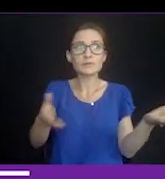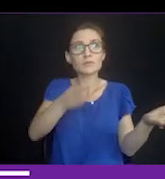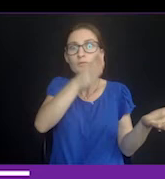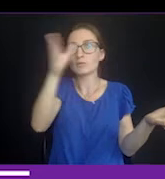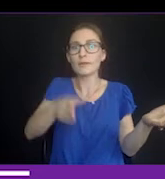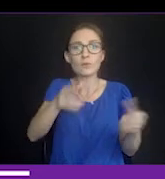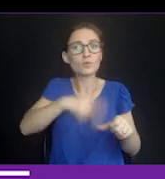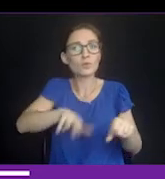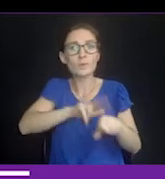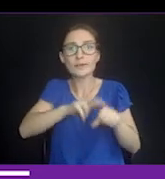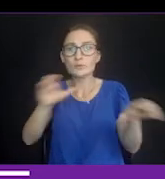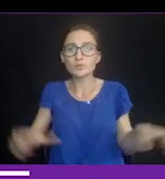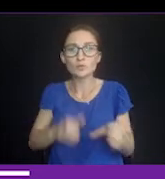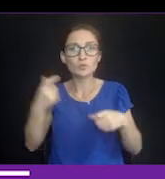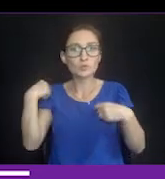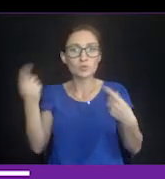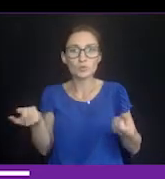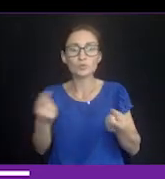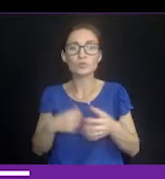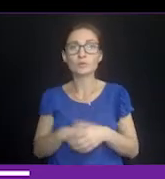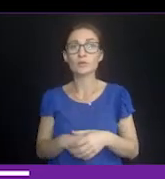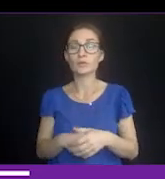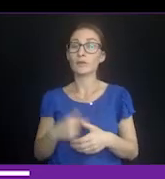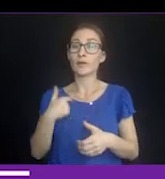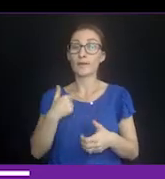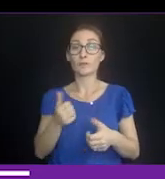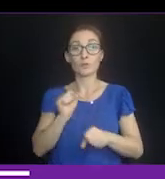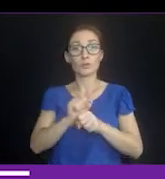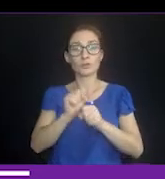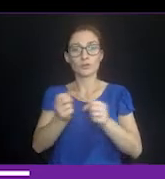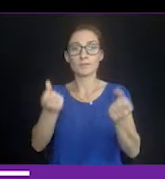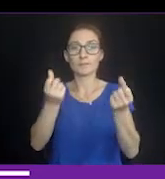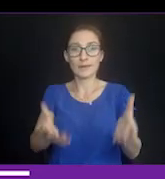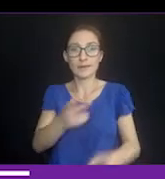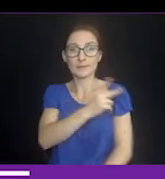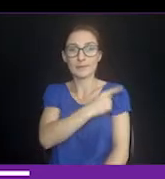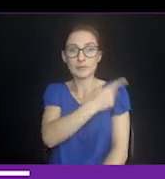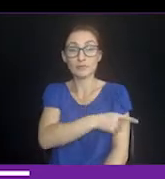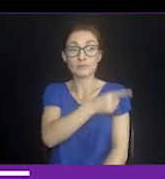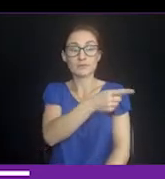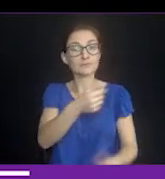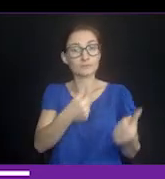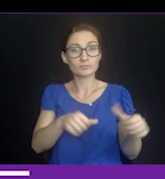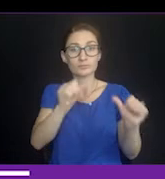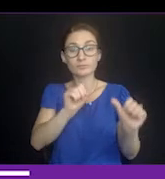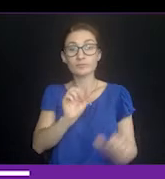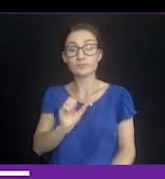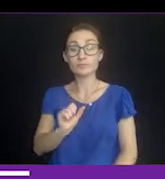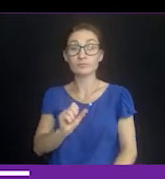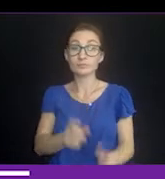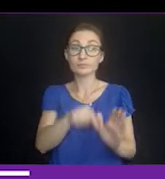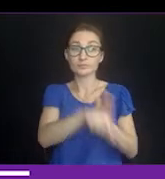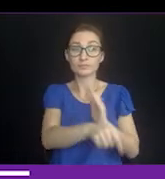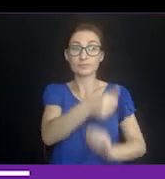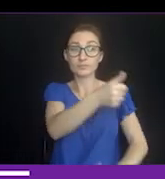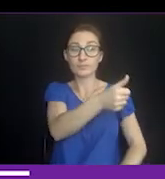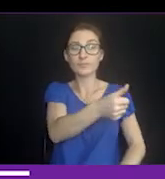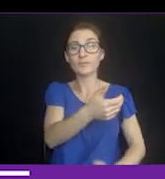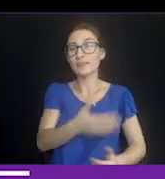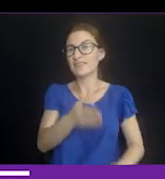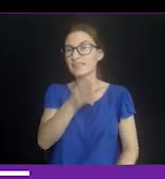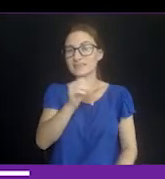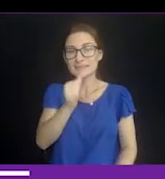that they become suicidal. And they do things that they would never normally do. I've worked with many patients who attempted